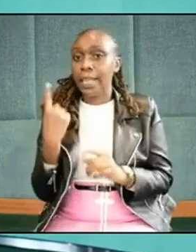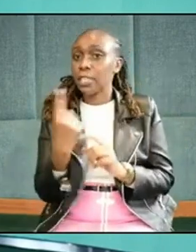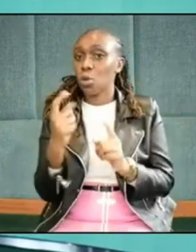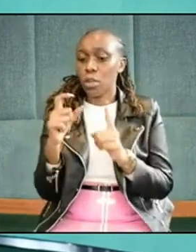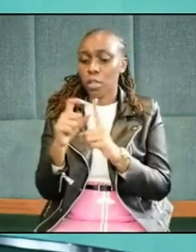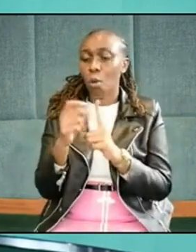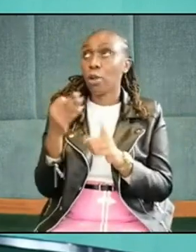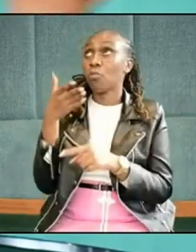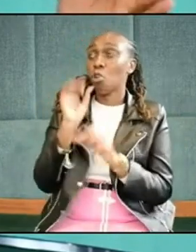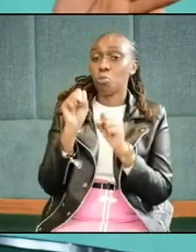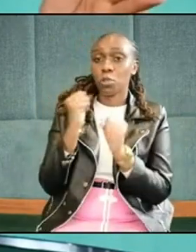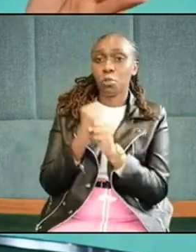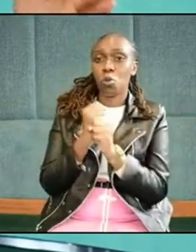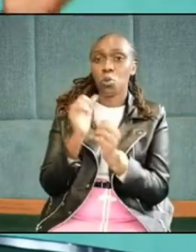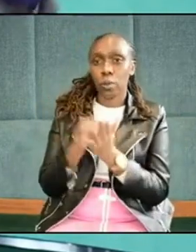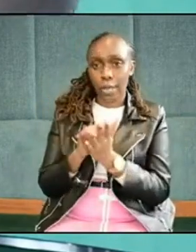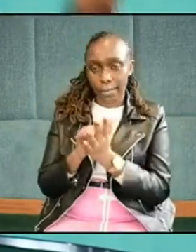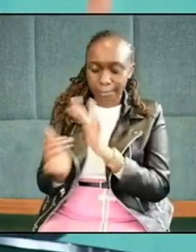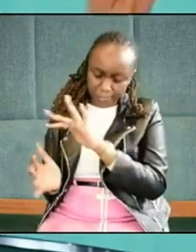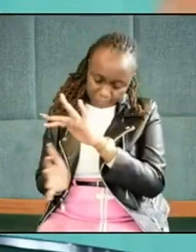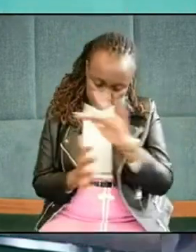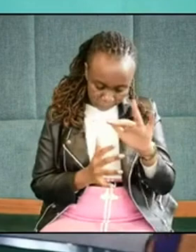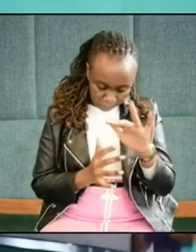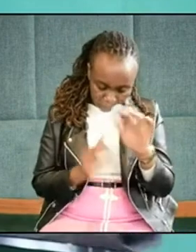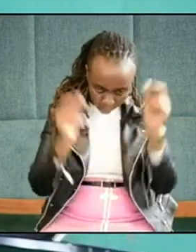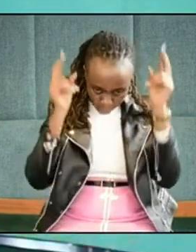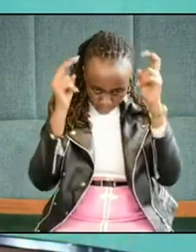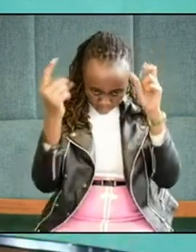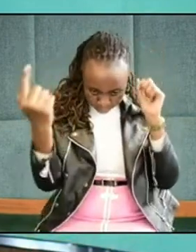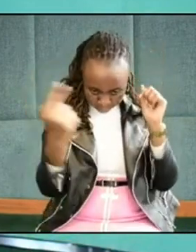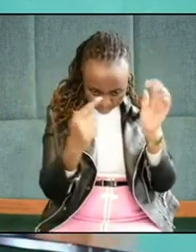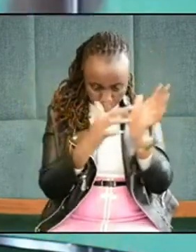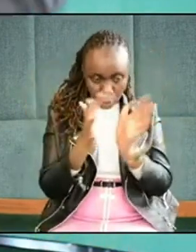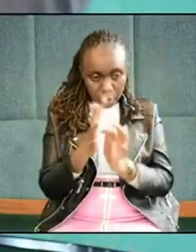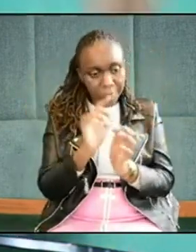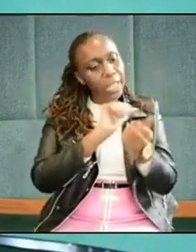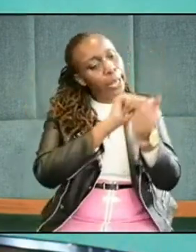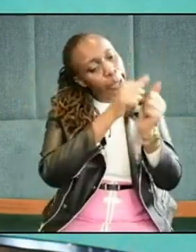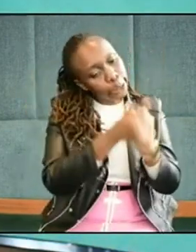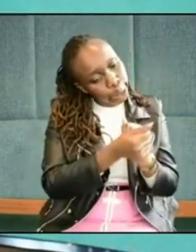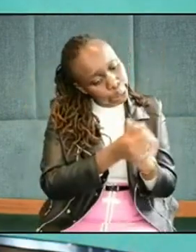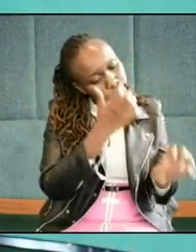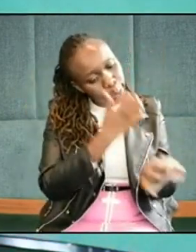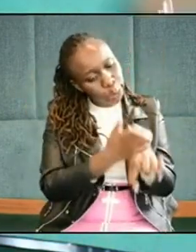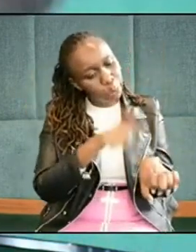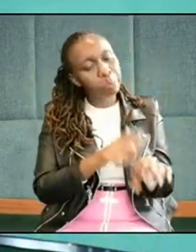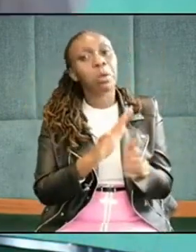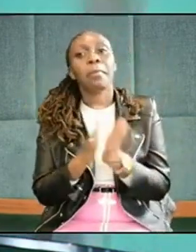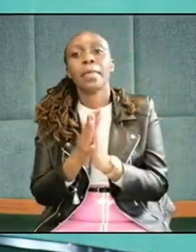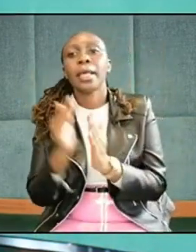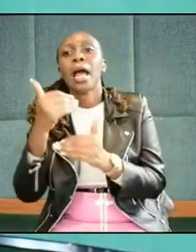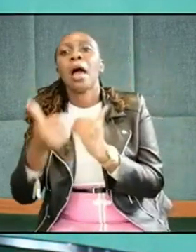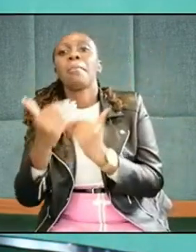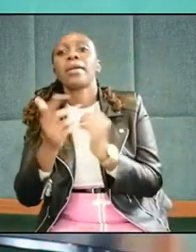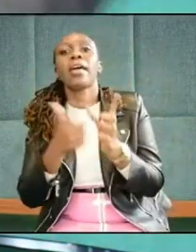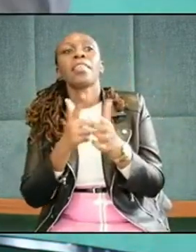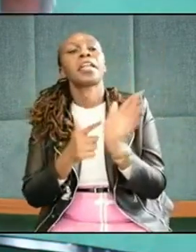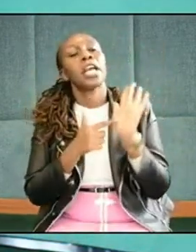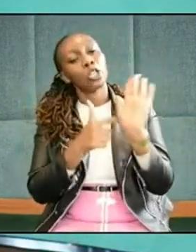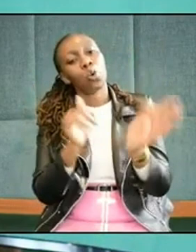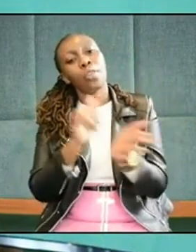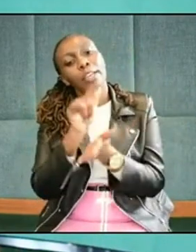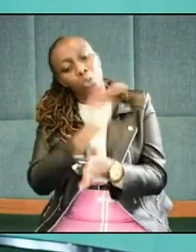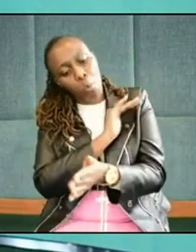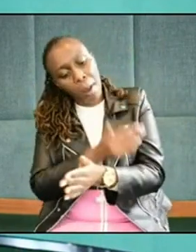do that. So the devil comes and he says, turn the stones into bread to prove to me that you are powerful. You